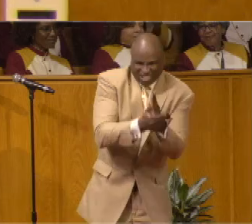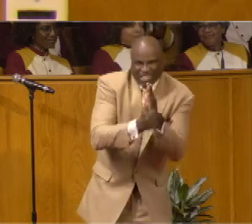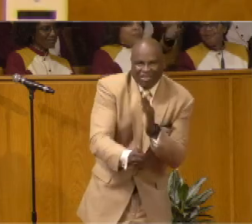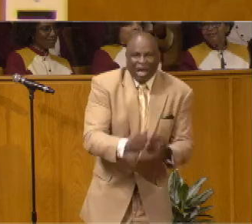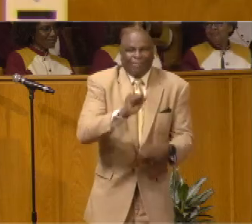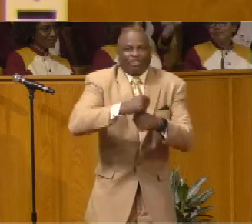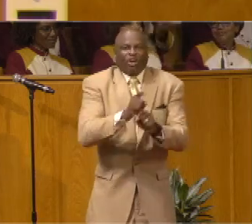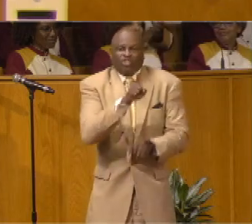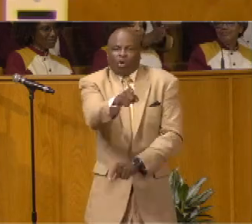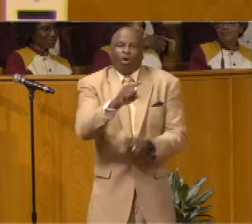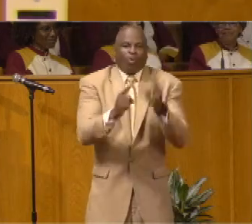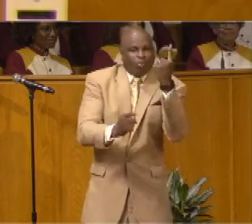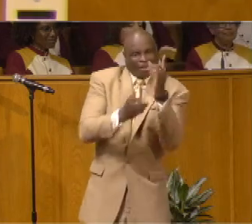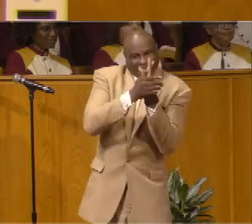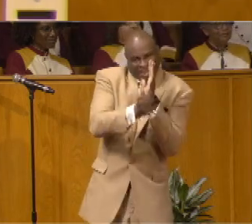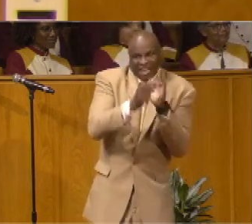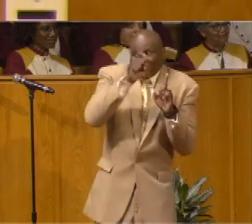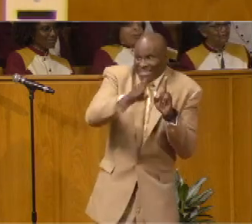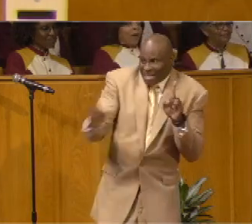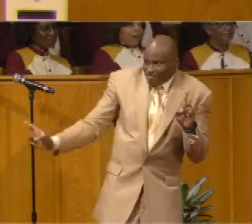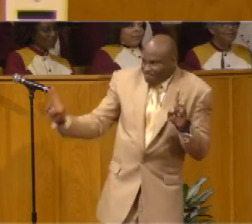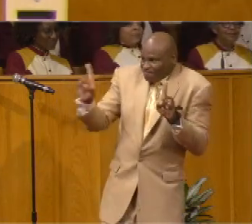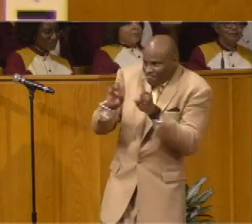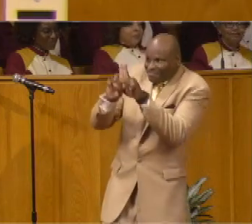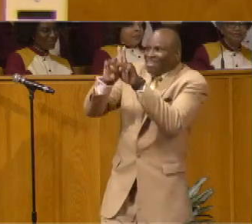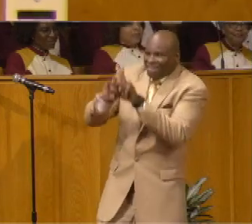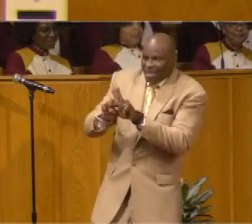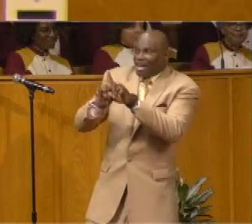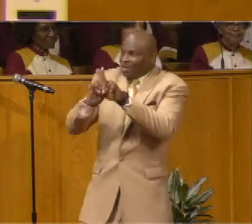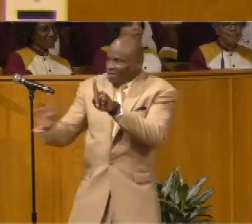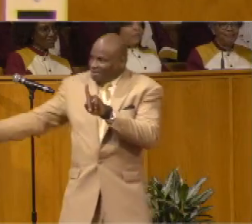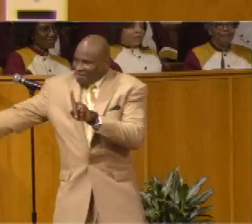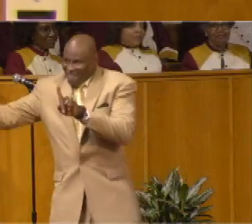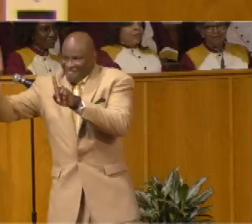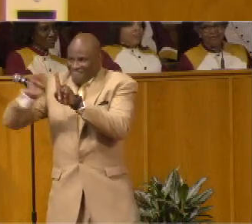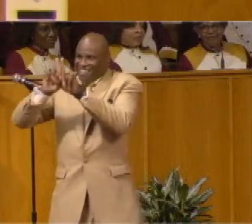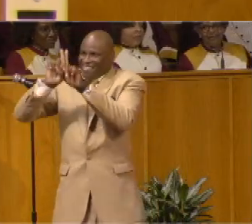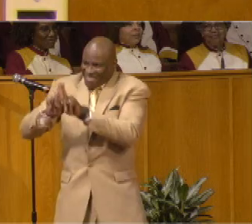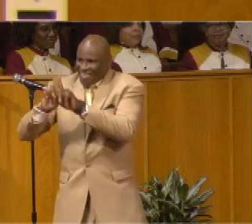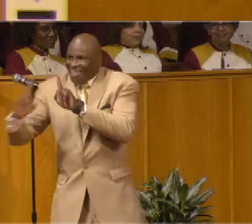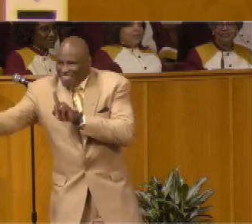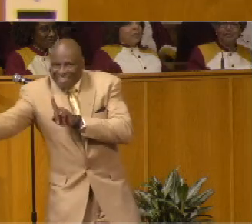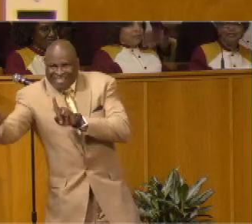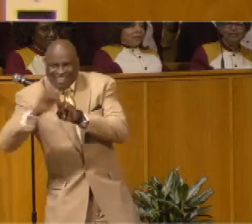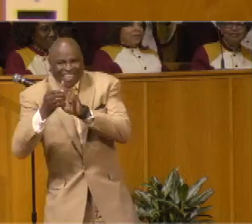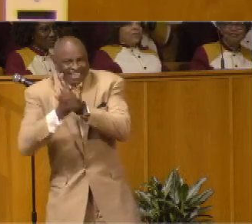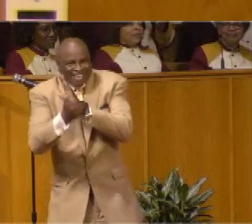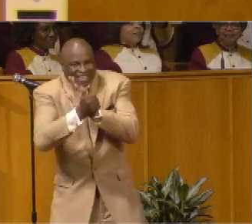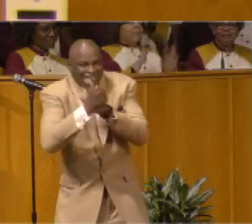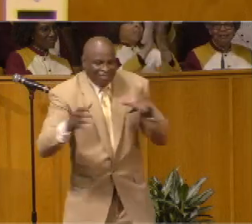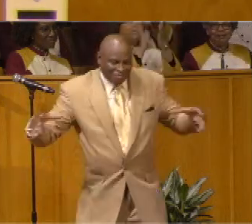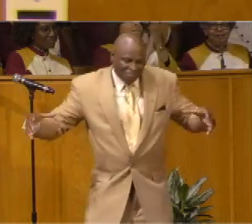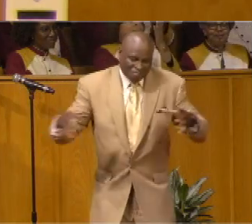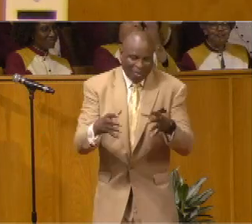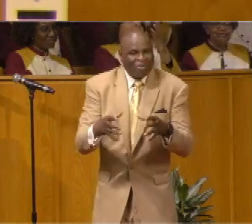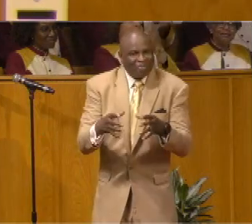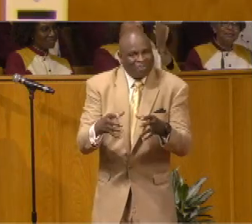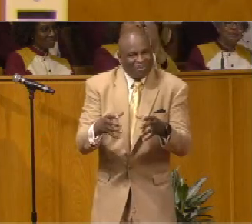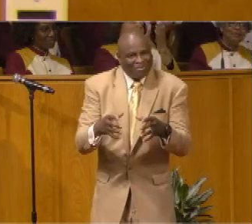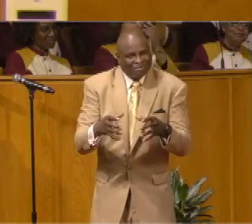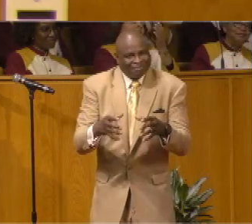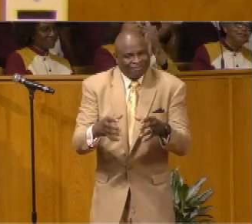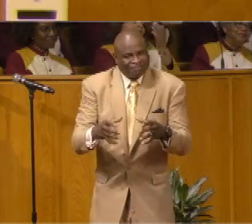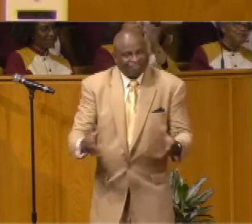going to make sure your gift needs his gift, which needs her gift, so that you will bind up as a body. On